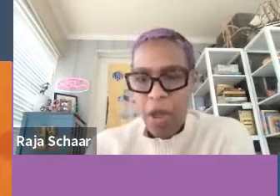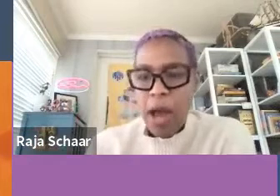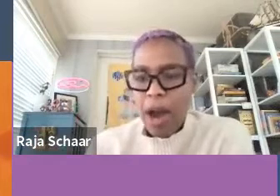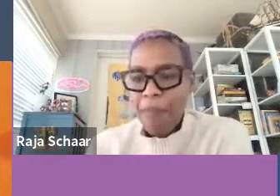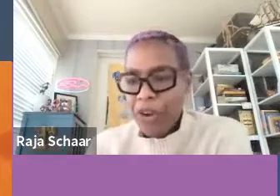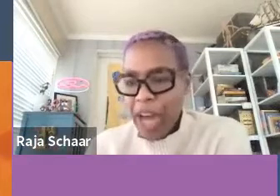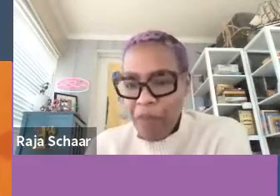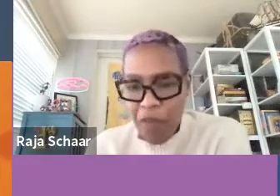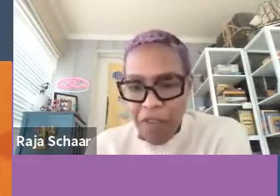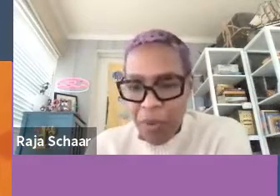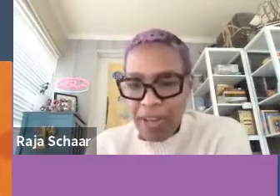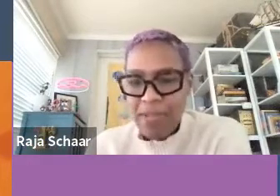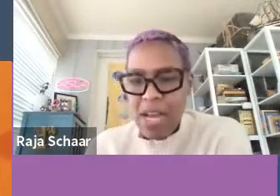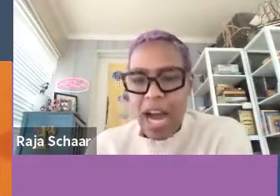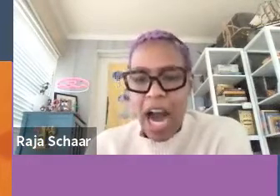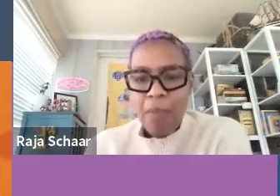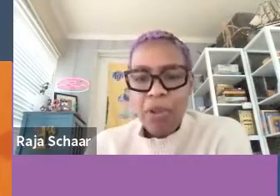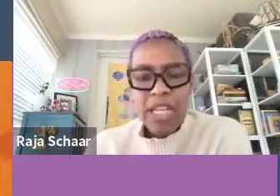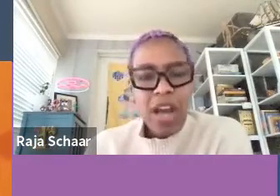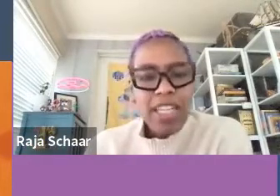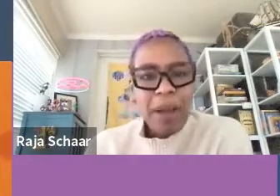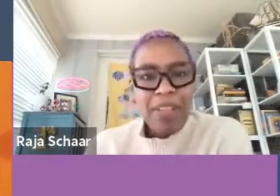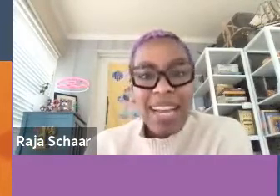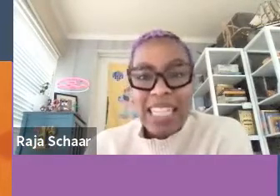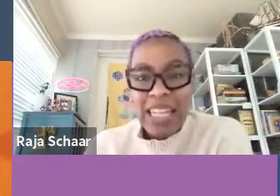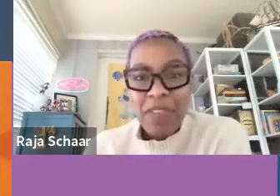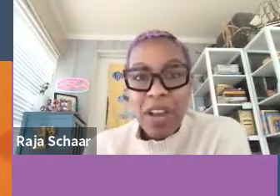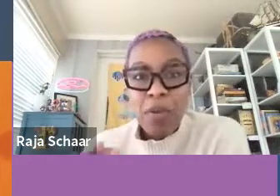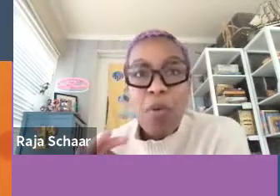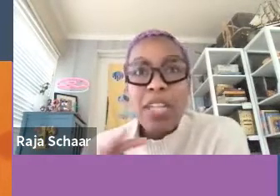wars. Fahrenheit 451 really talks about this